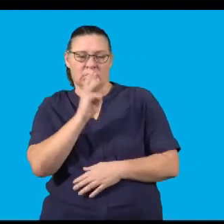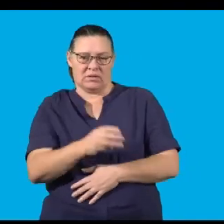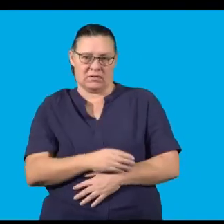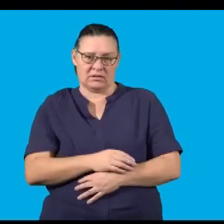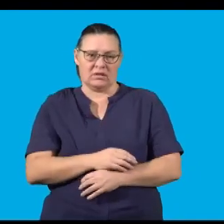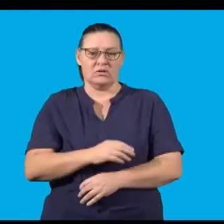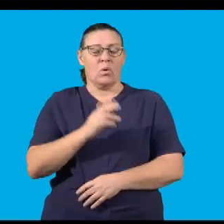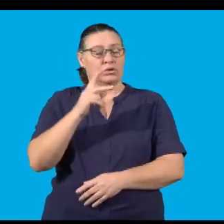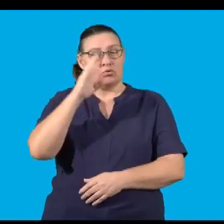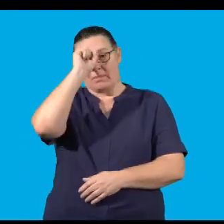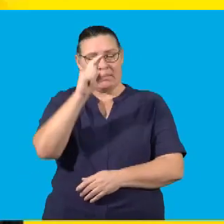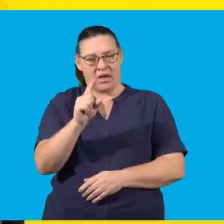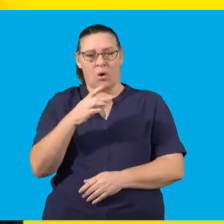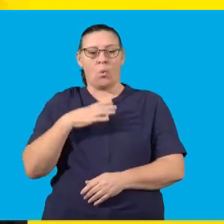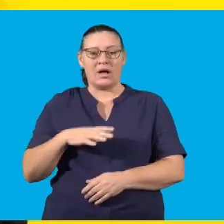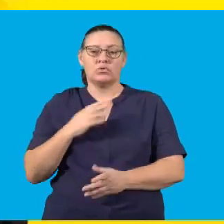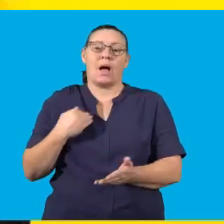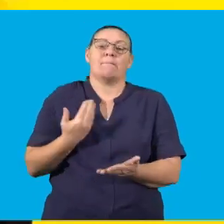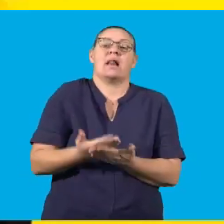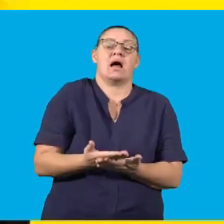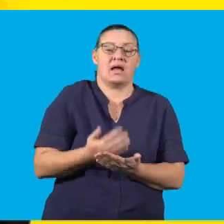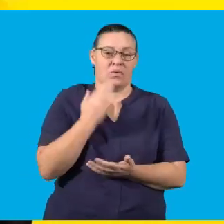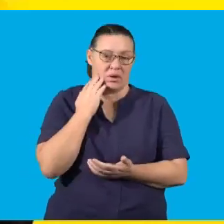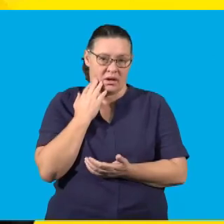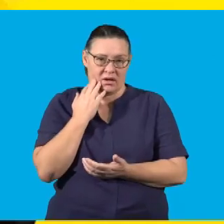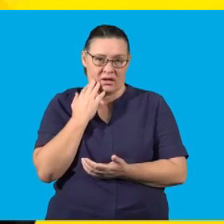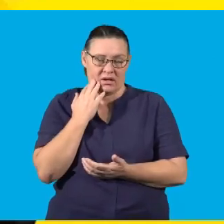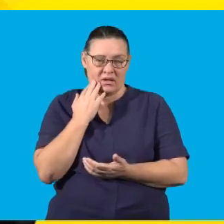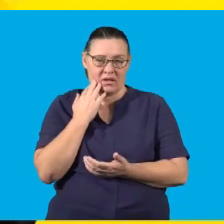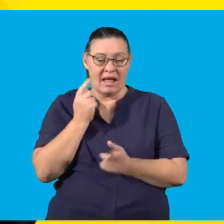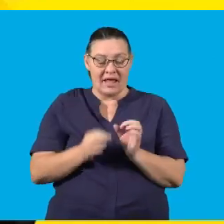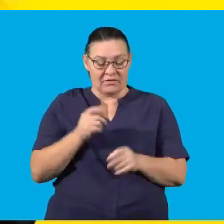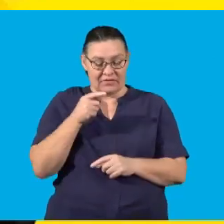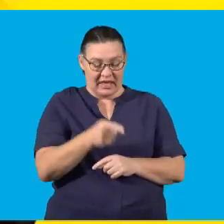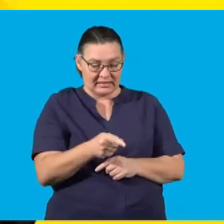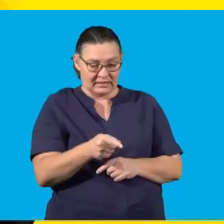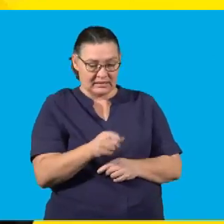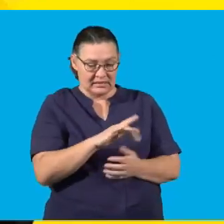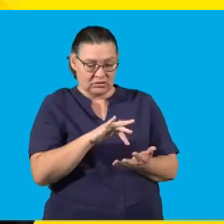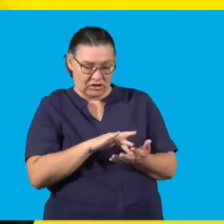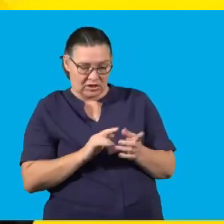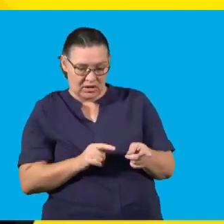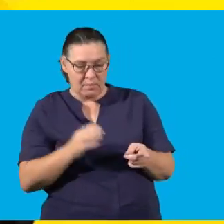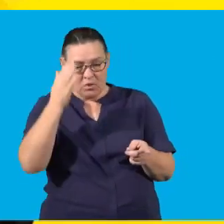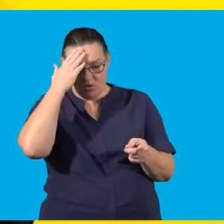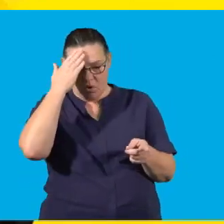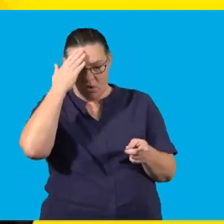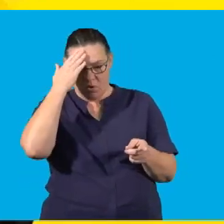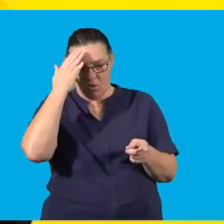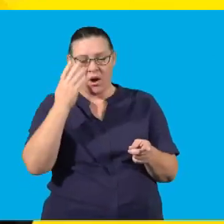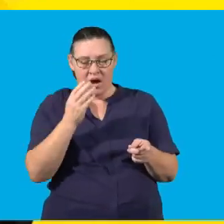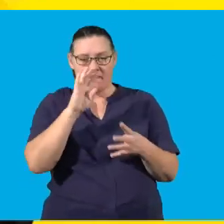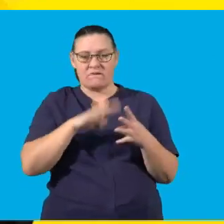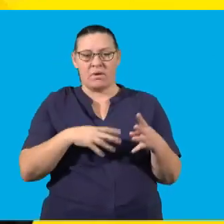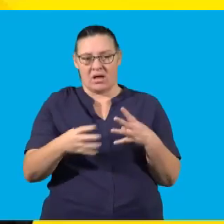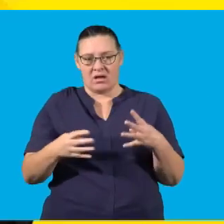okay? We don't want to remember the formulae, we want to know when to apply them. And we get to that phase, to that stage where we know when to